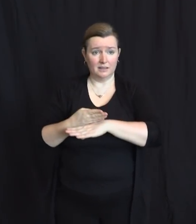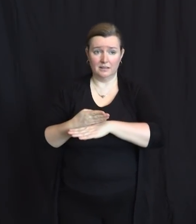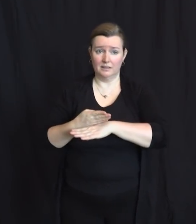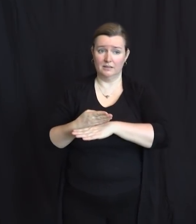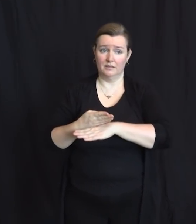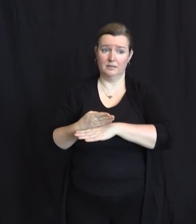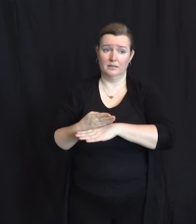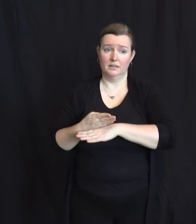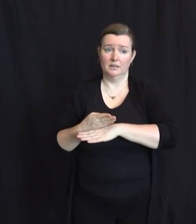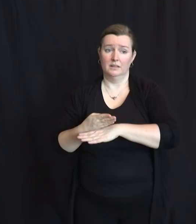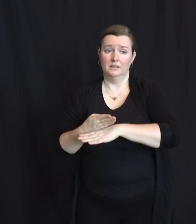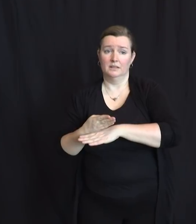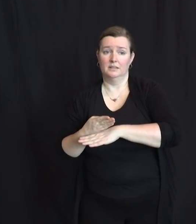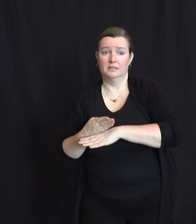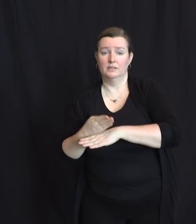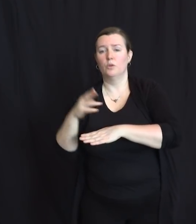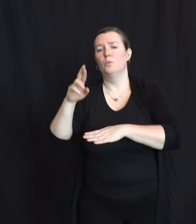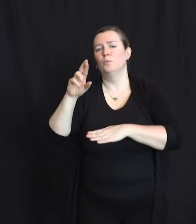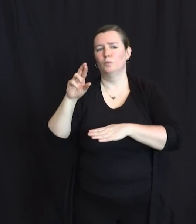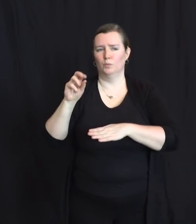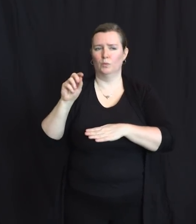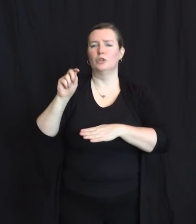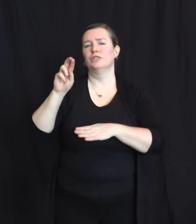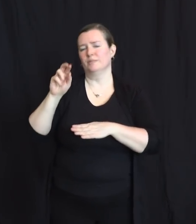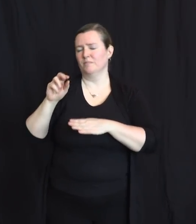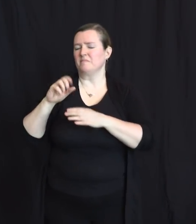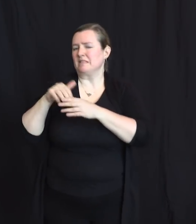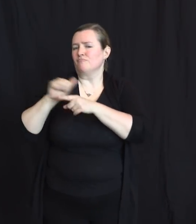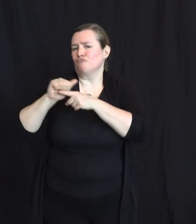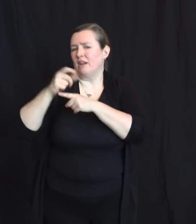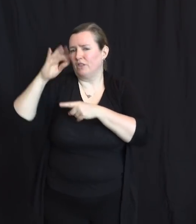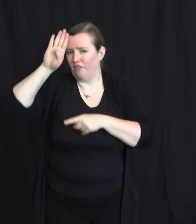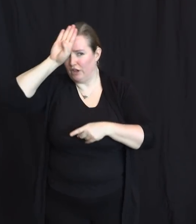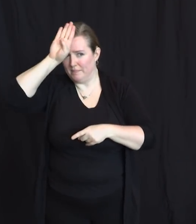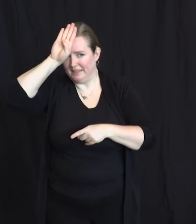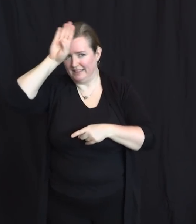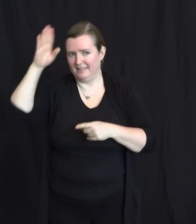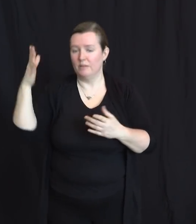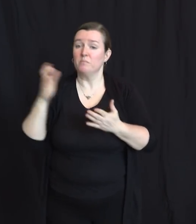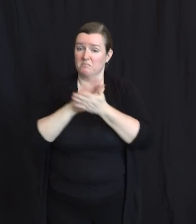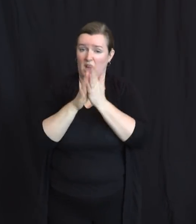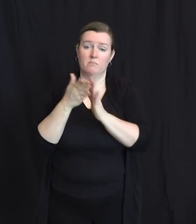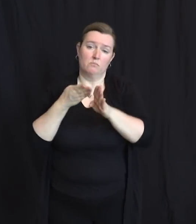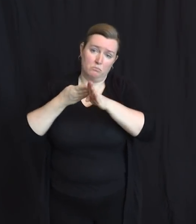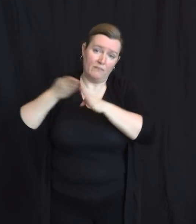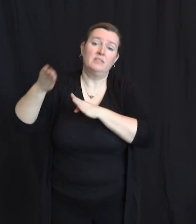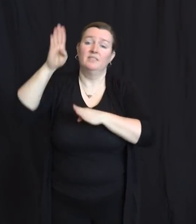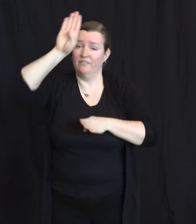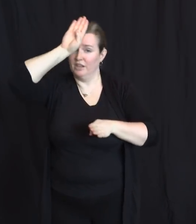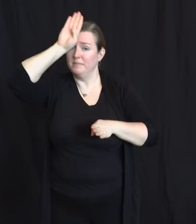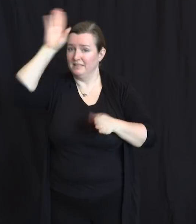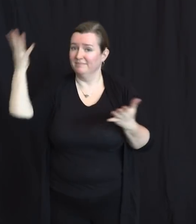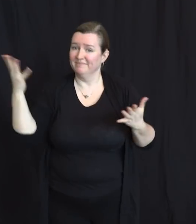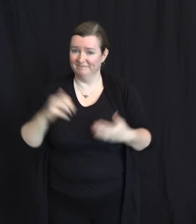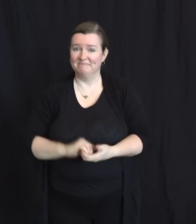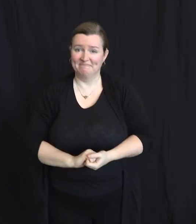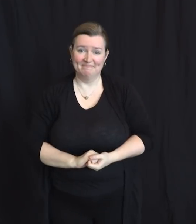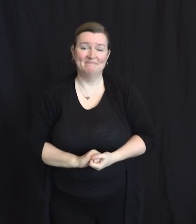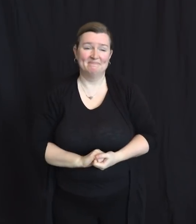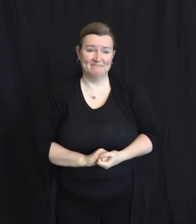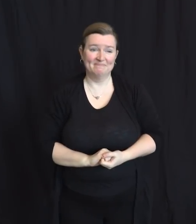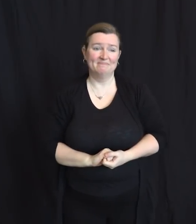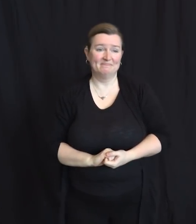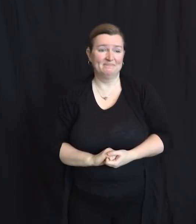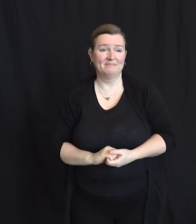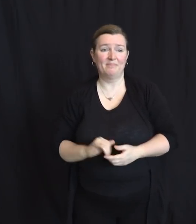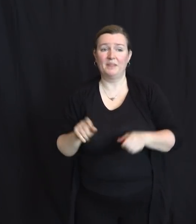full firefighter this month. And I know Dad is looking down with pride. Dave also leaves behind his daughter, and I had a